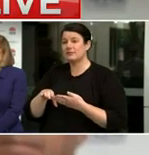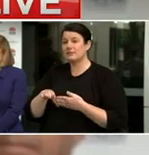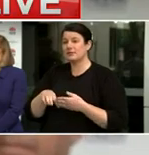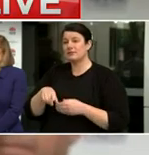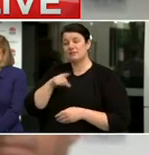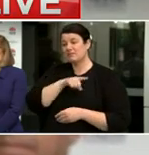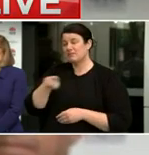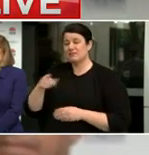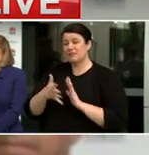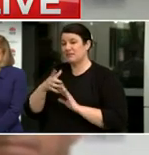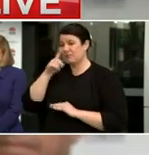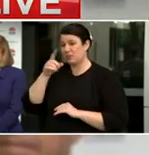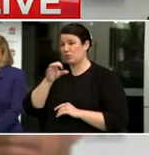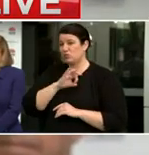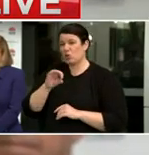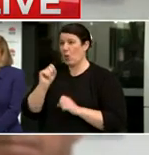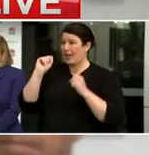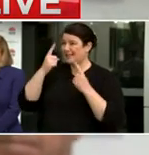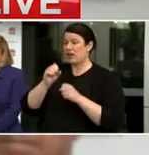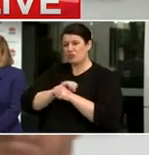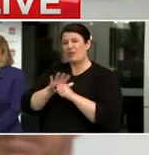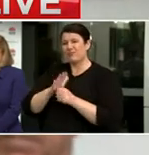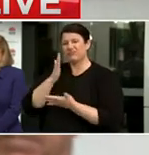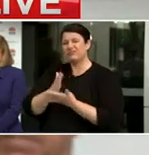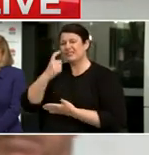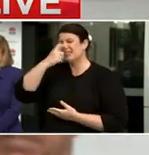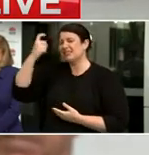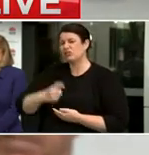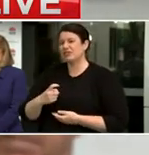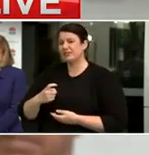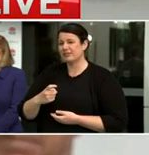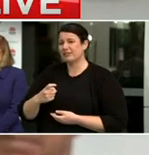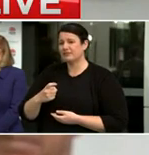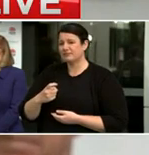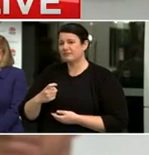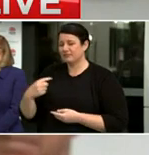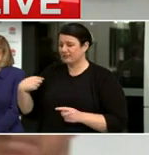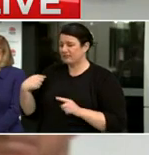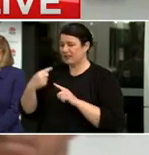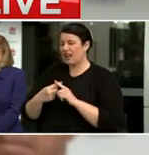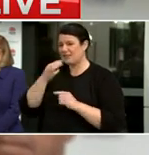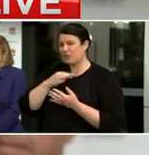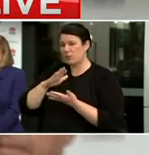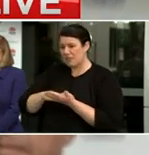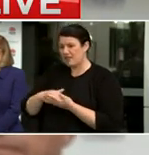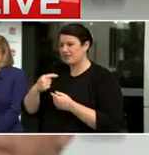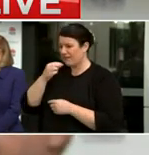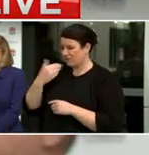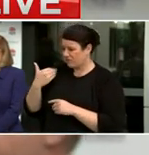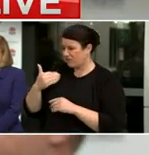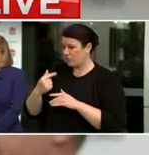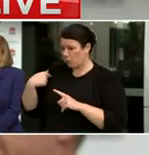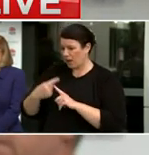just failed to get the severity of the situation that we face ourselves in these last few months and days.